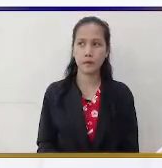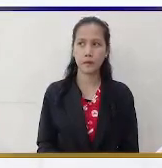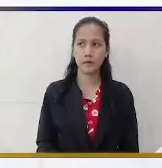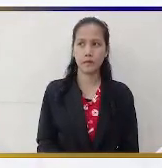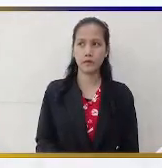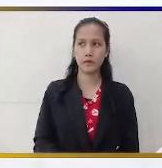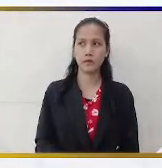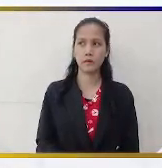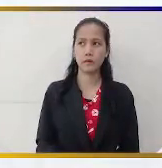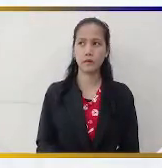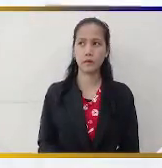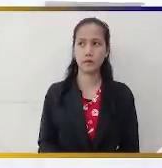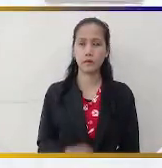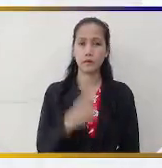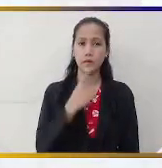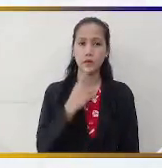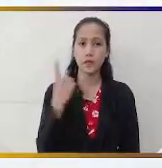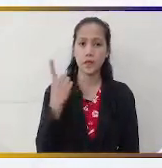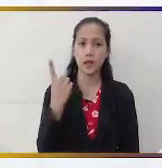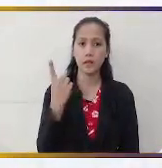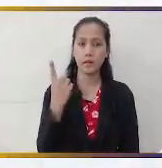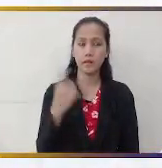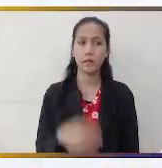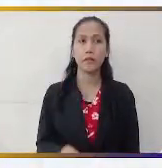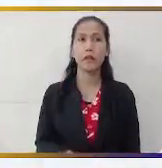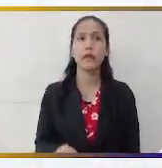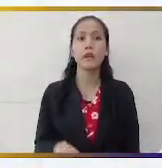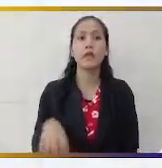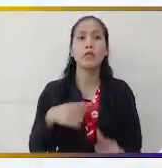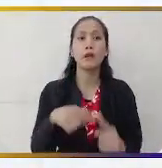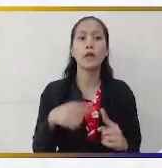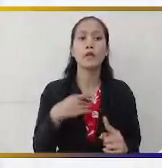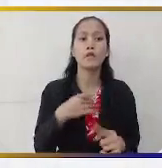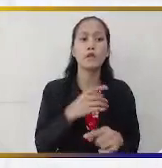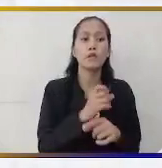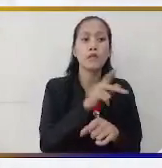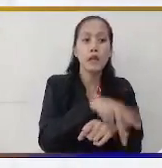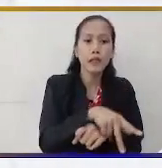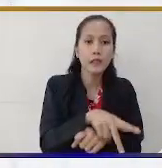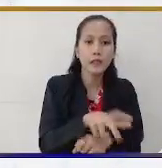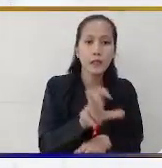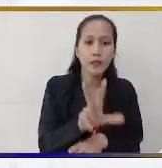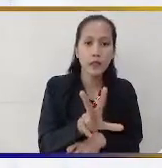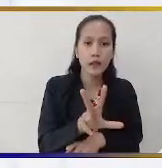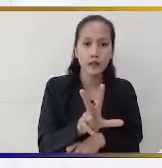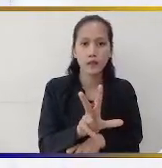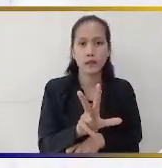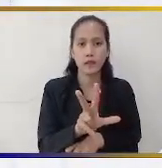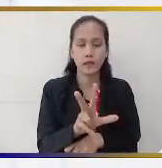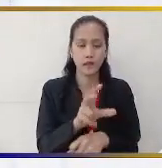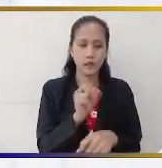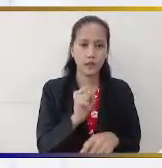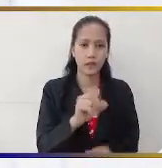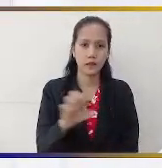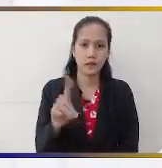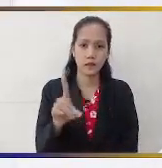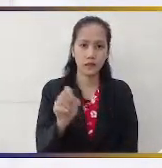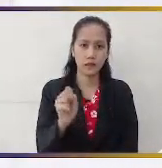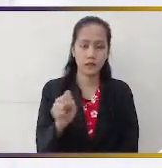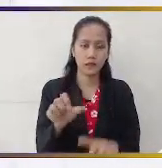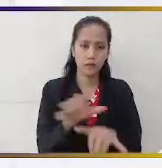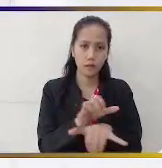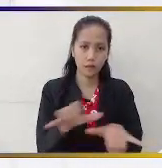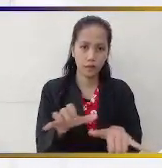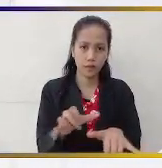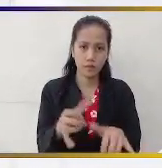Now, those plants are going to have a lot of seeds. Yes, sure. But what if I sowed 10 plants? That's the